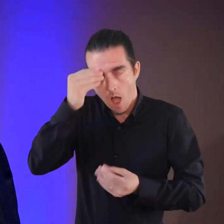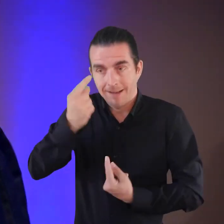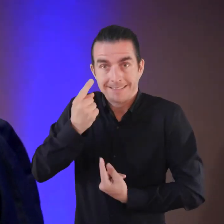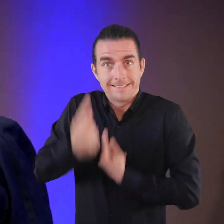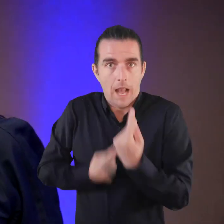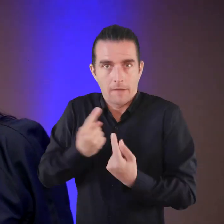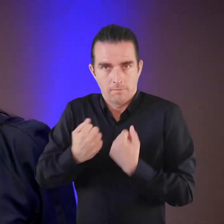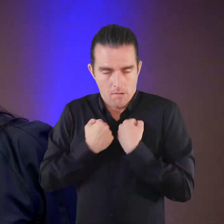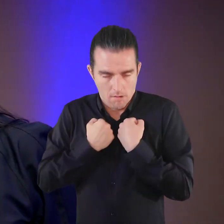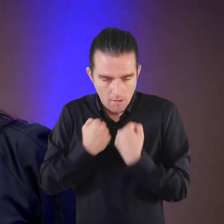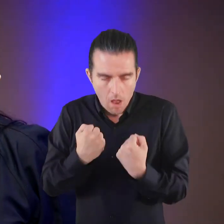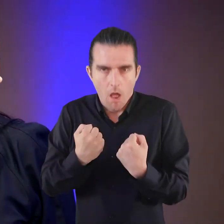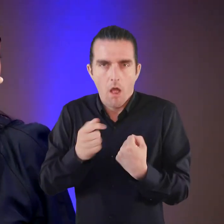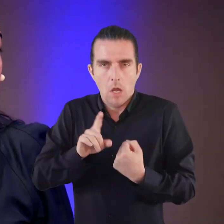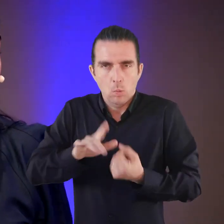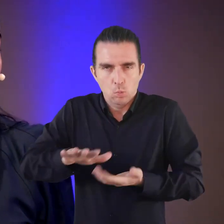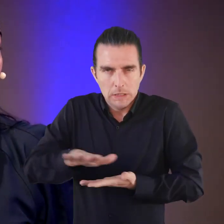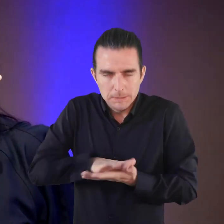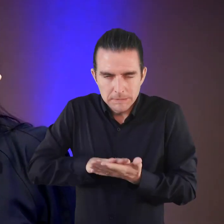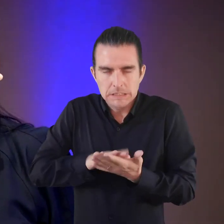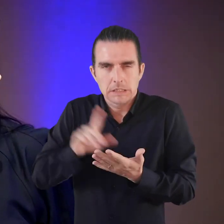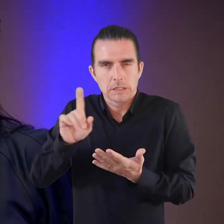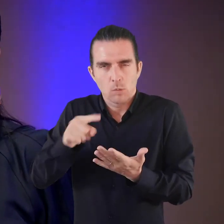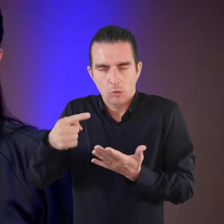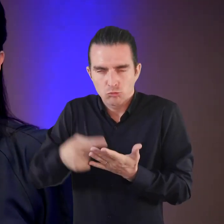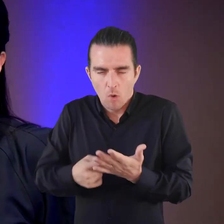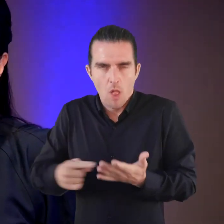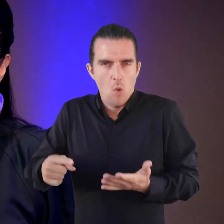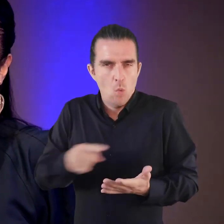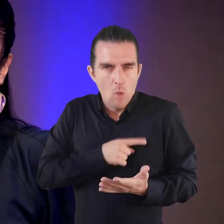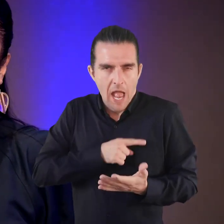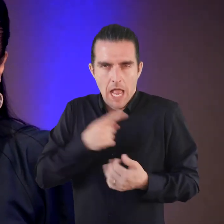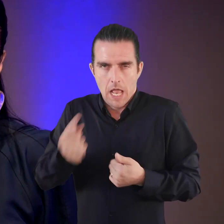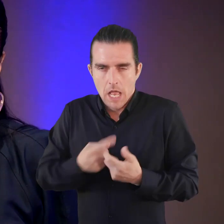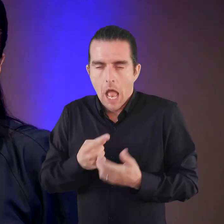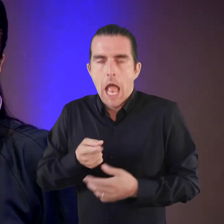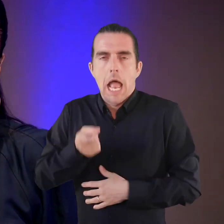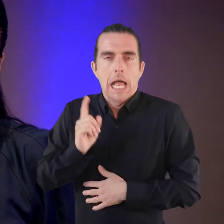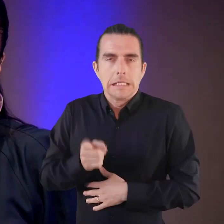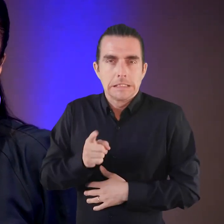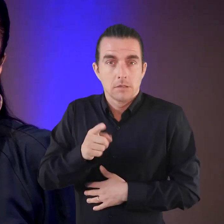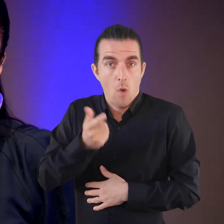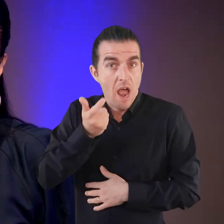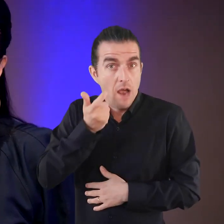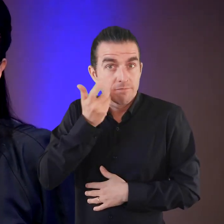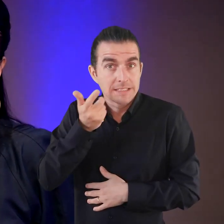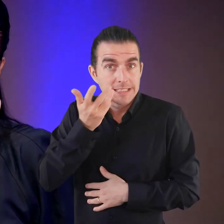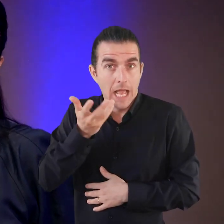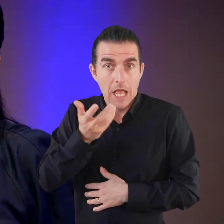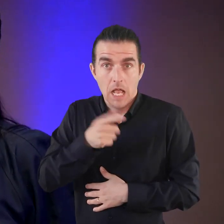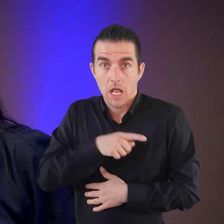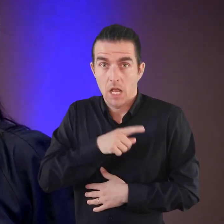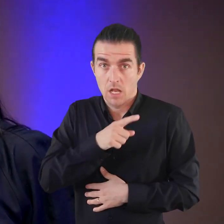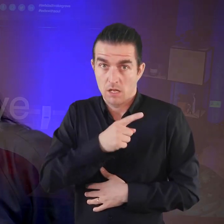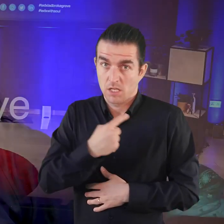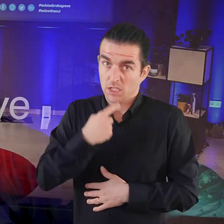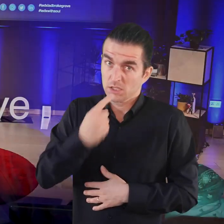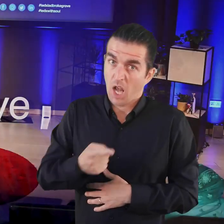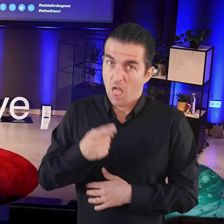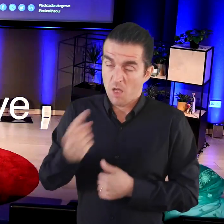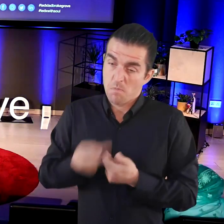even mean. If every single day of your life people are telling you who you are, you start to believe